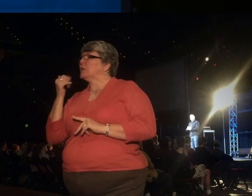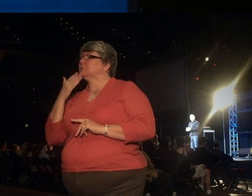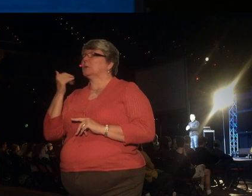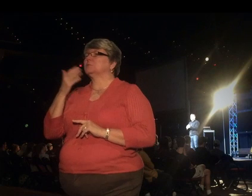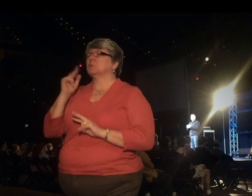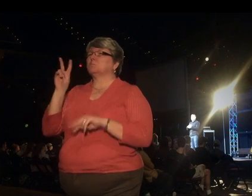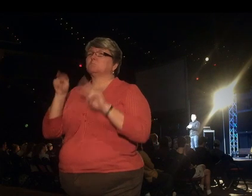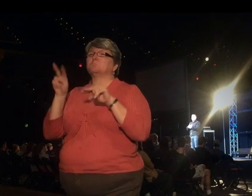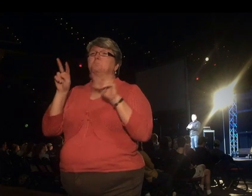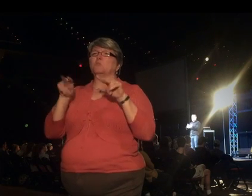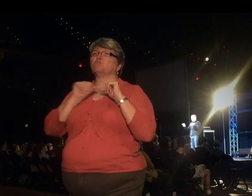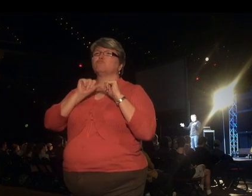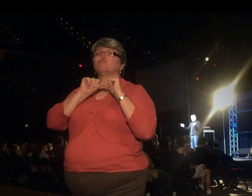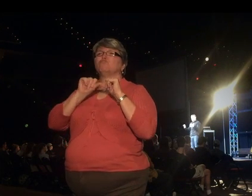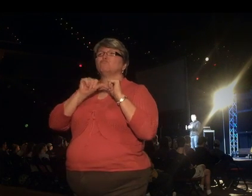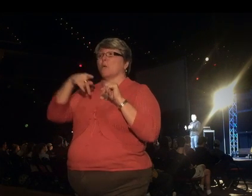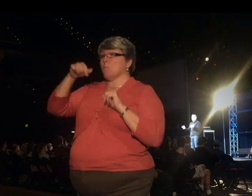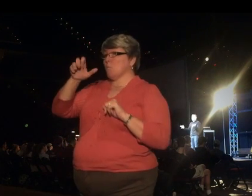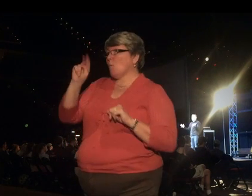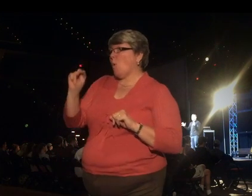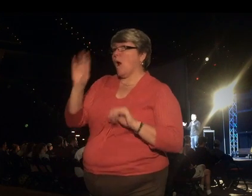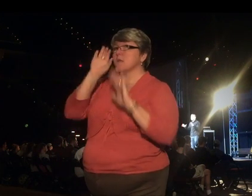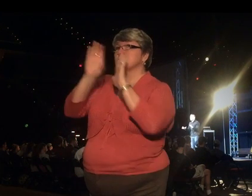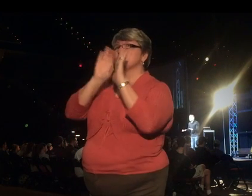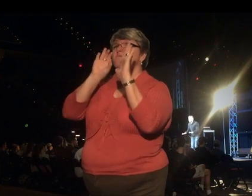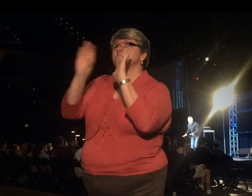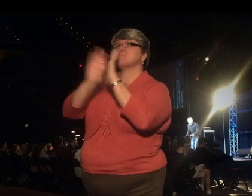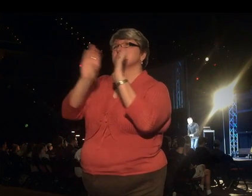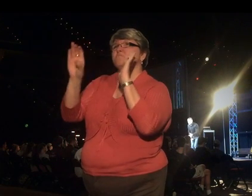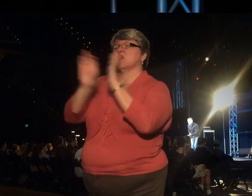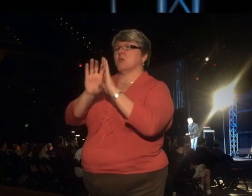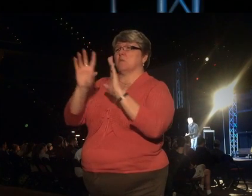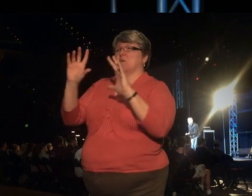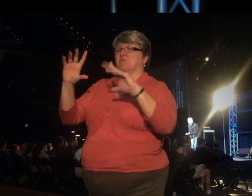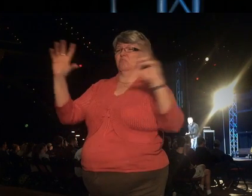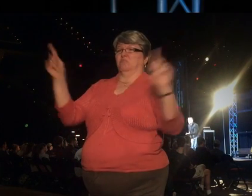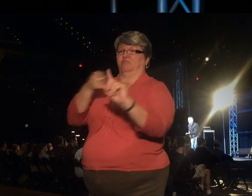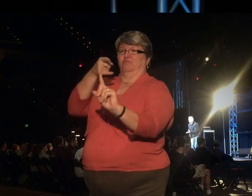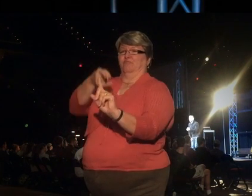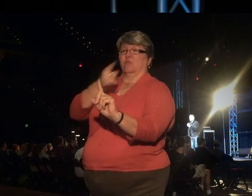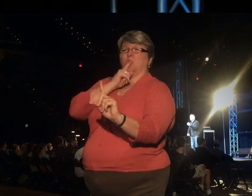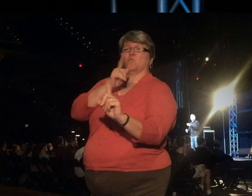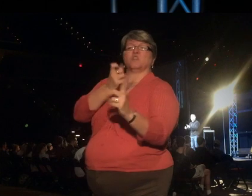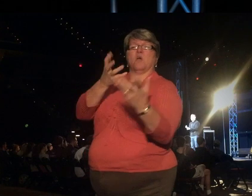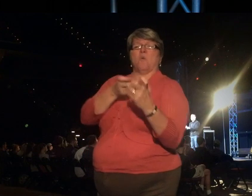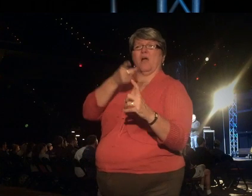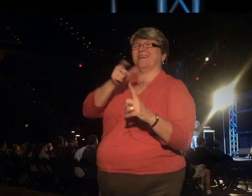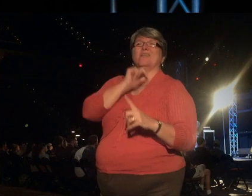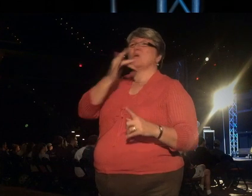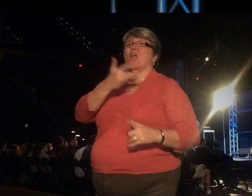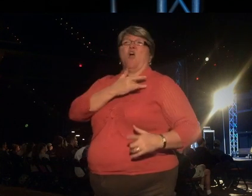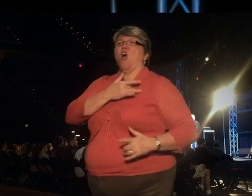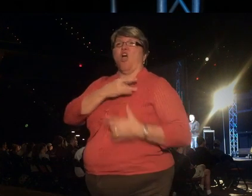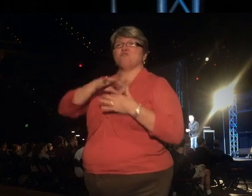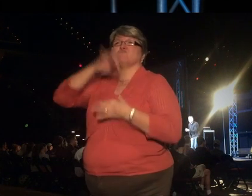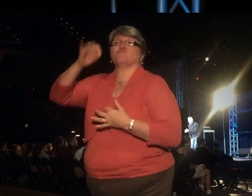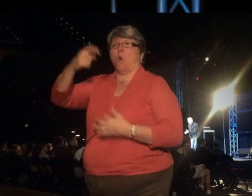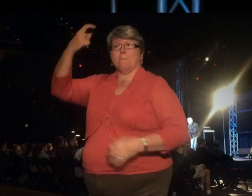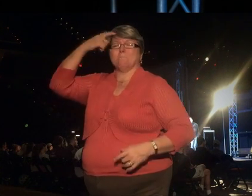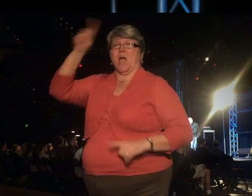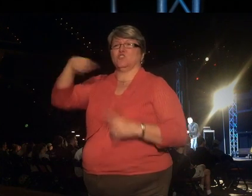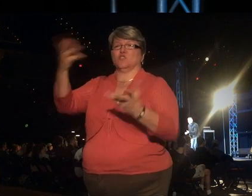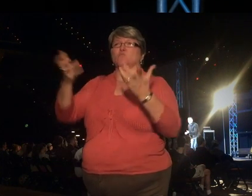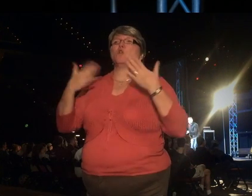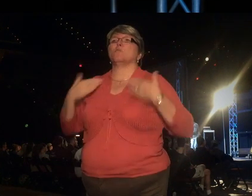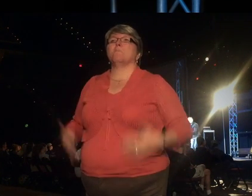so the proliferation of pornography or images online reduce people to commodities. That I don't want your heart, your soul, your mind, I just want your